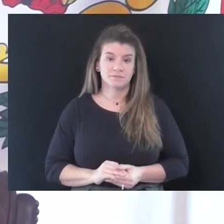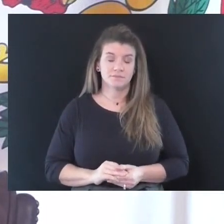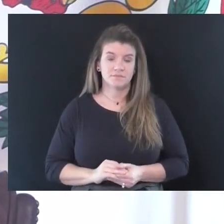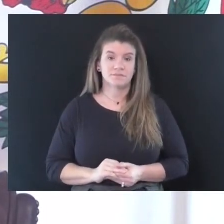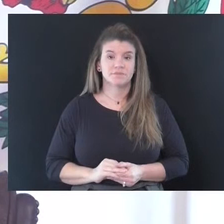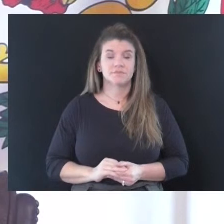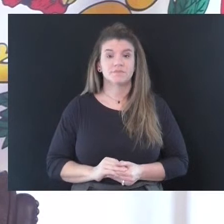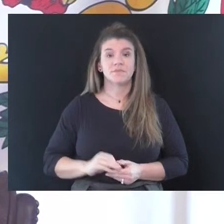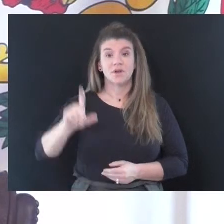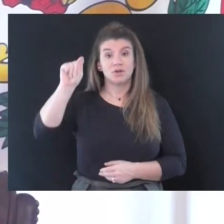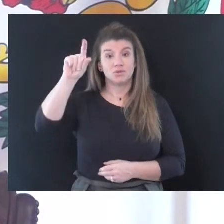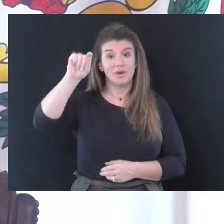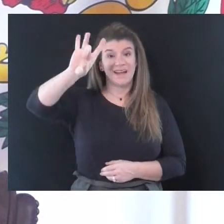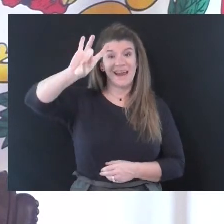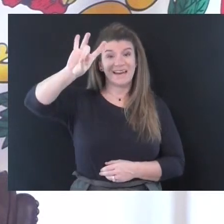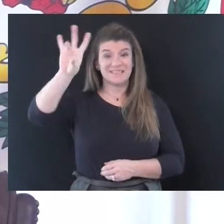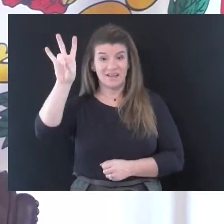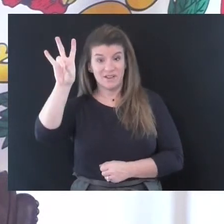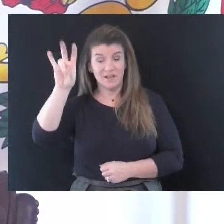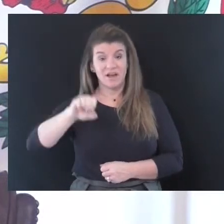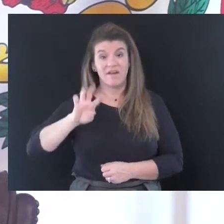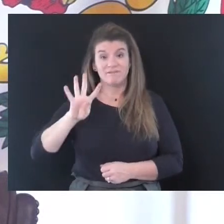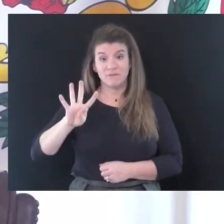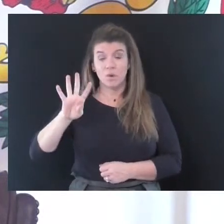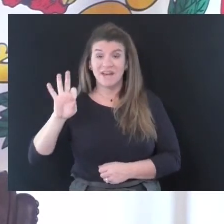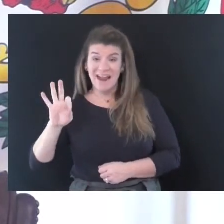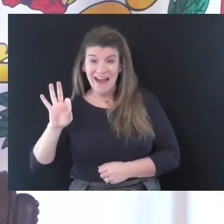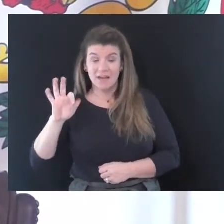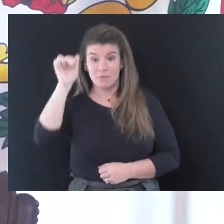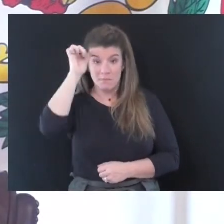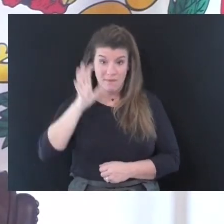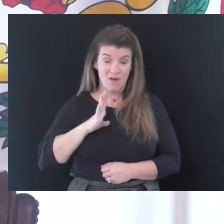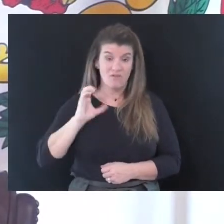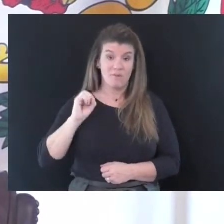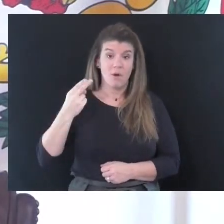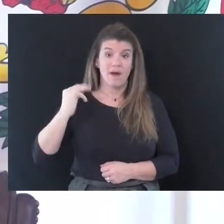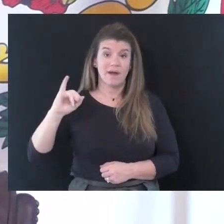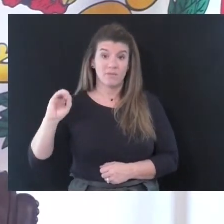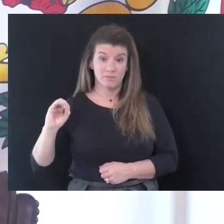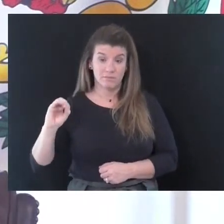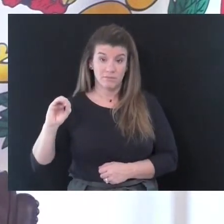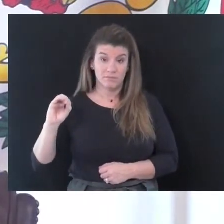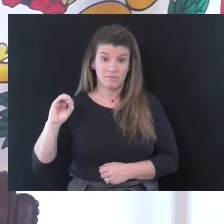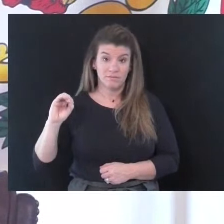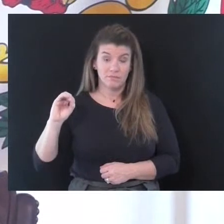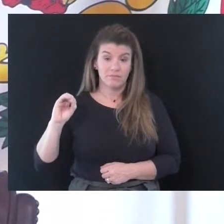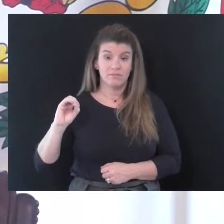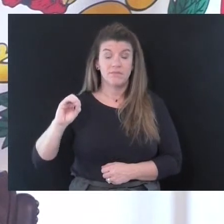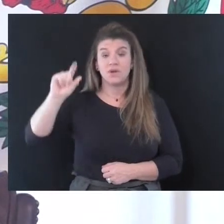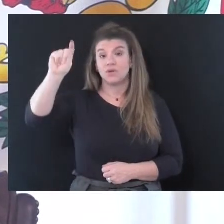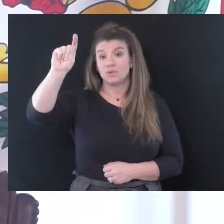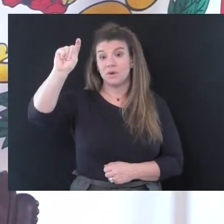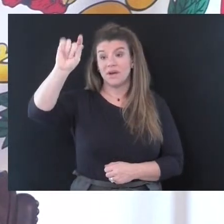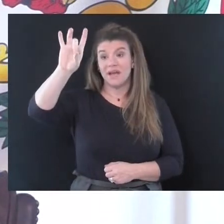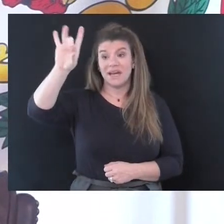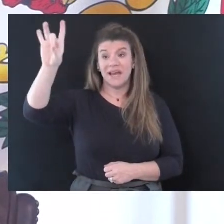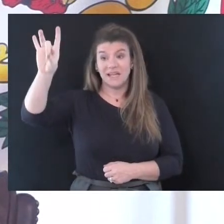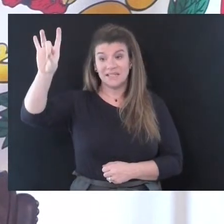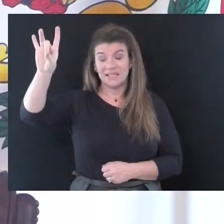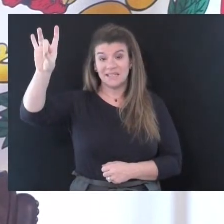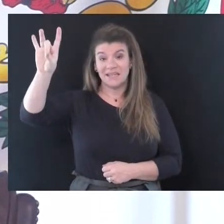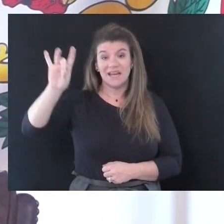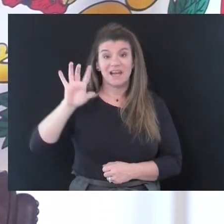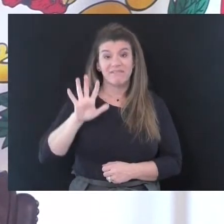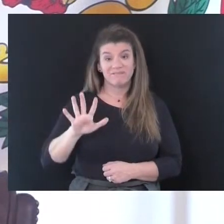Our 2087th death, a 49-year-old male from Ohio County. Our 2088th death,